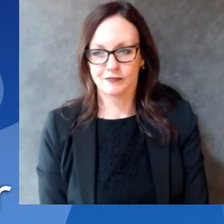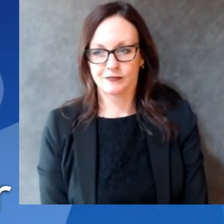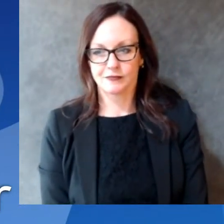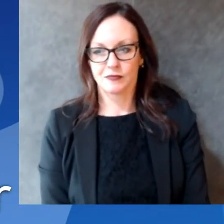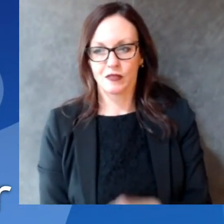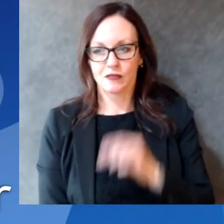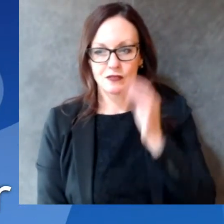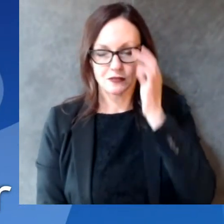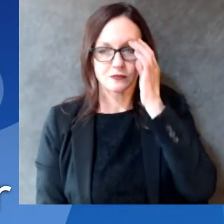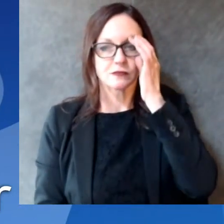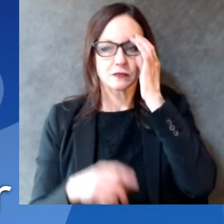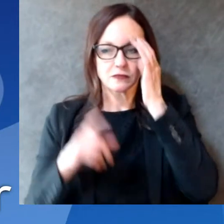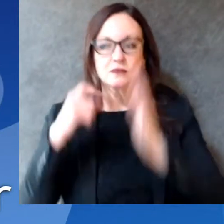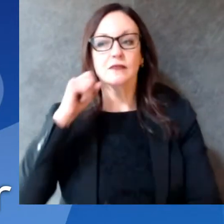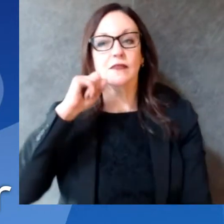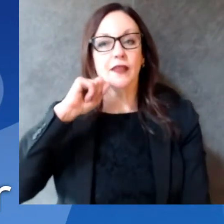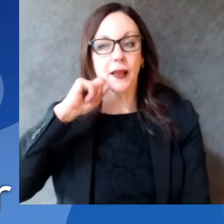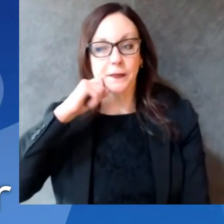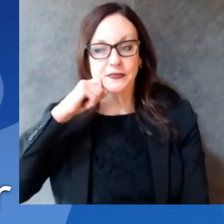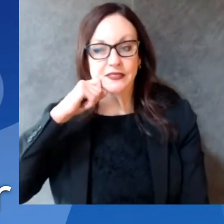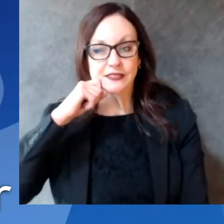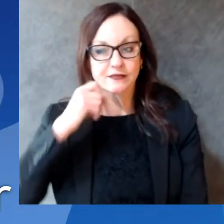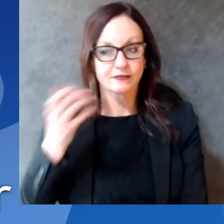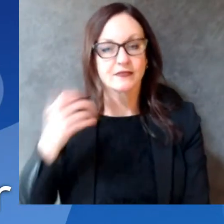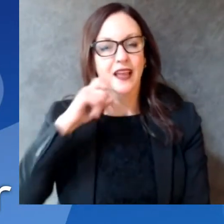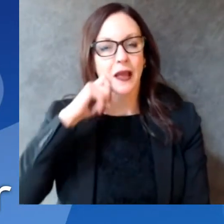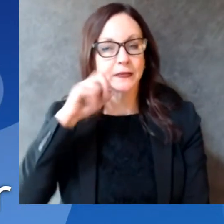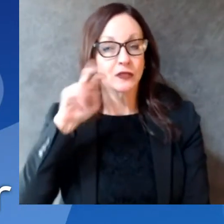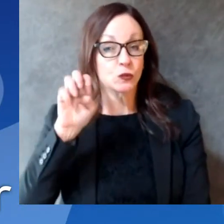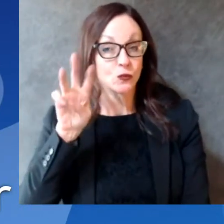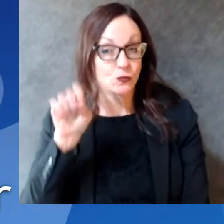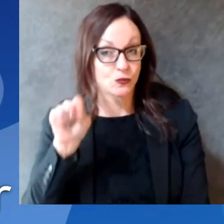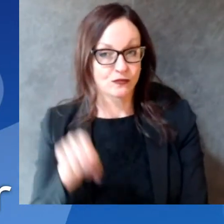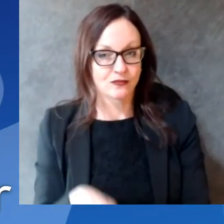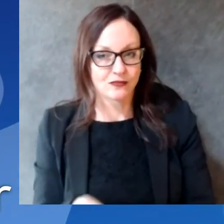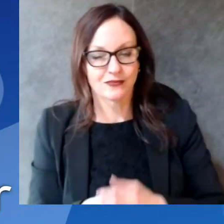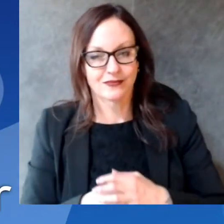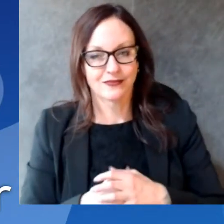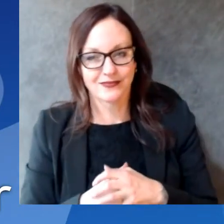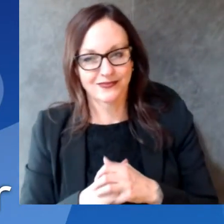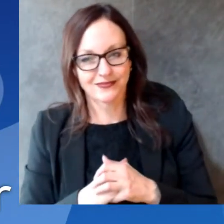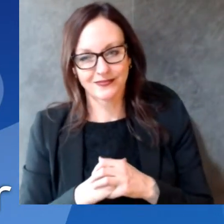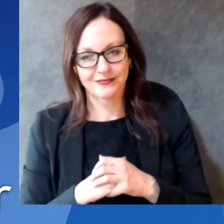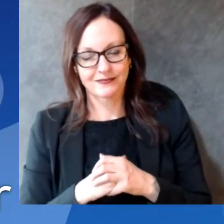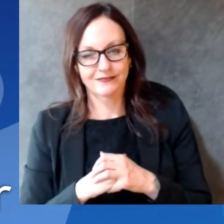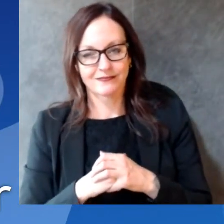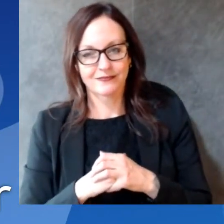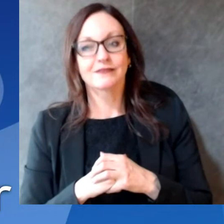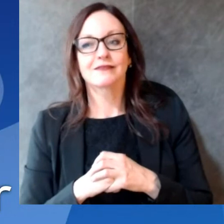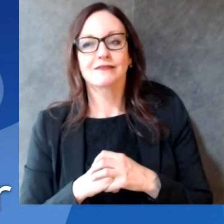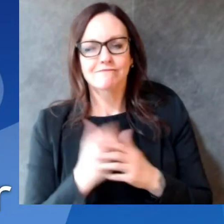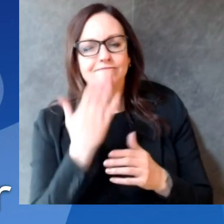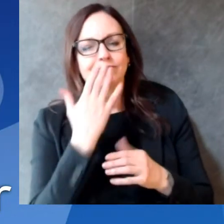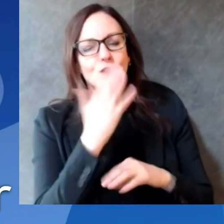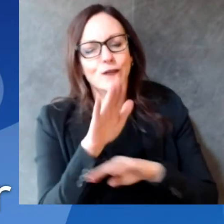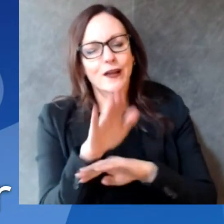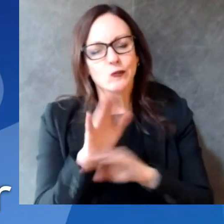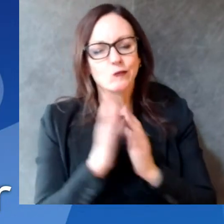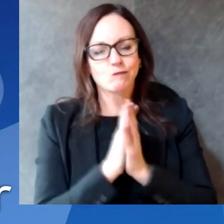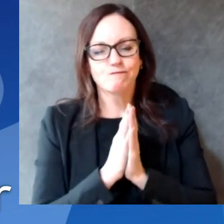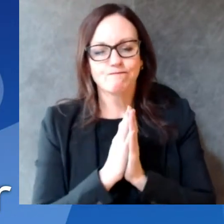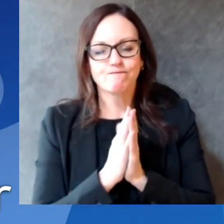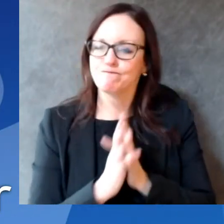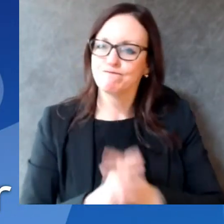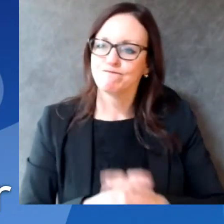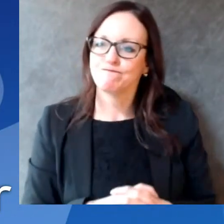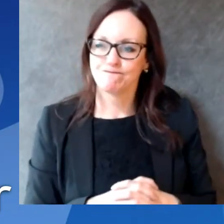Good afternoon. The Oshkosh City Council recently amended their mask mandate ordinance to repeal the mandate when 50% of Winnebago